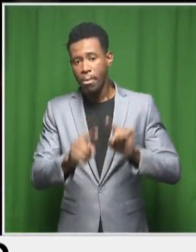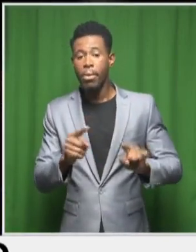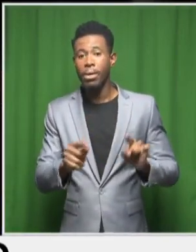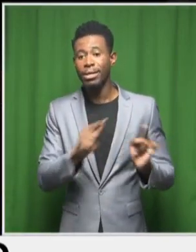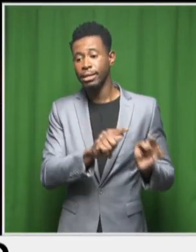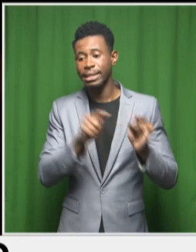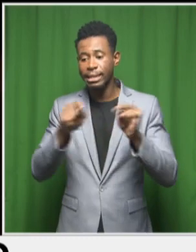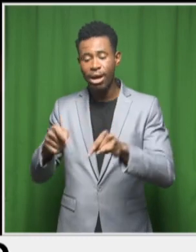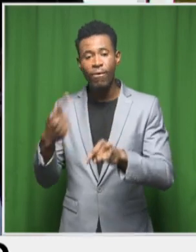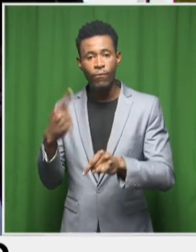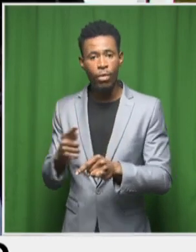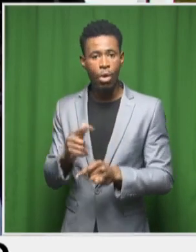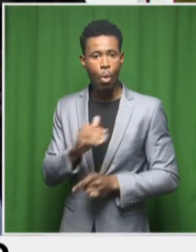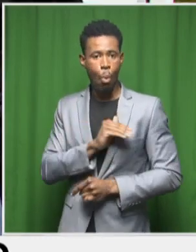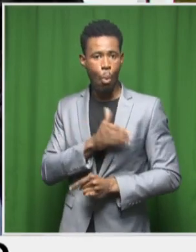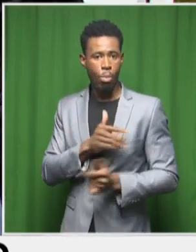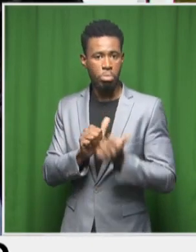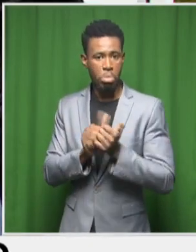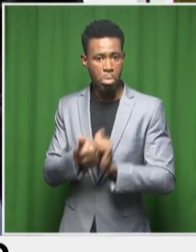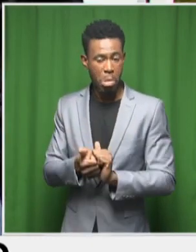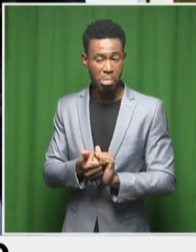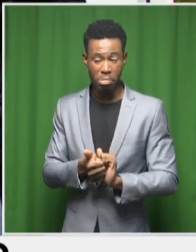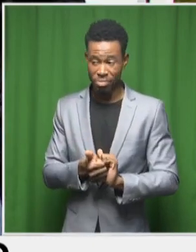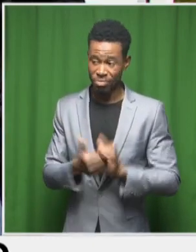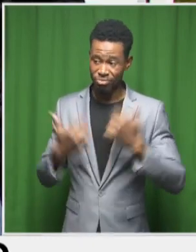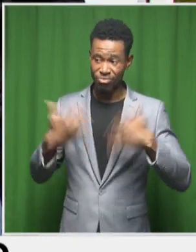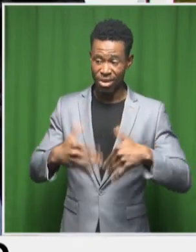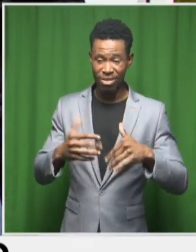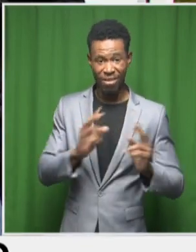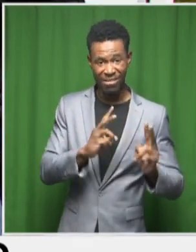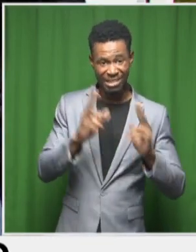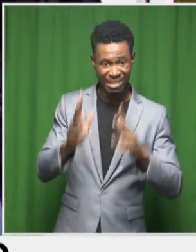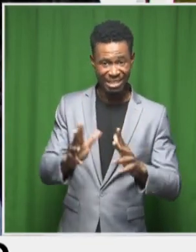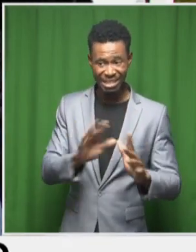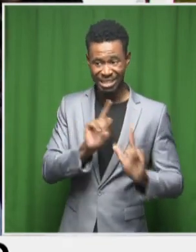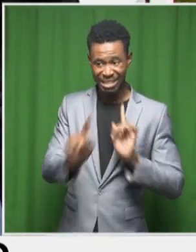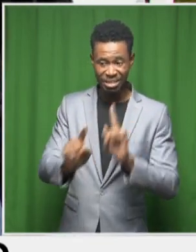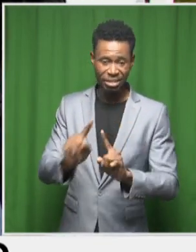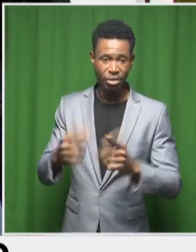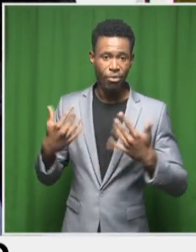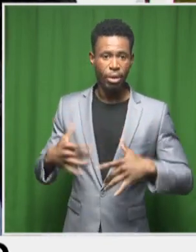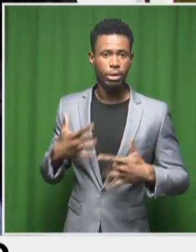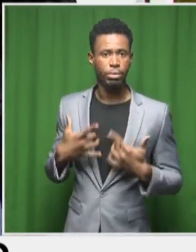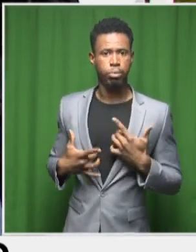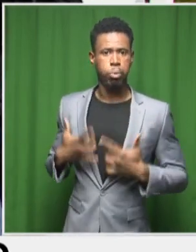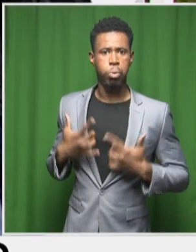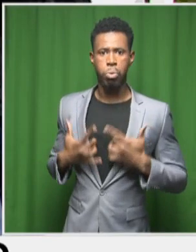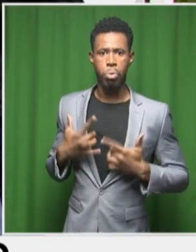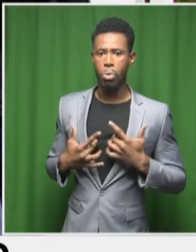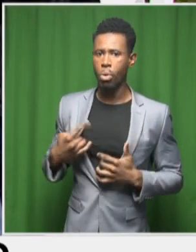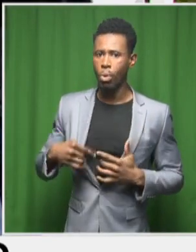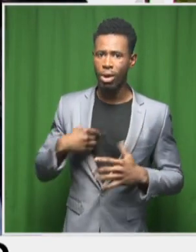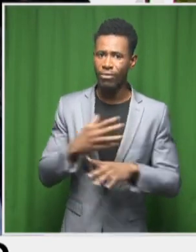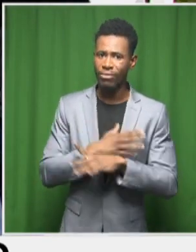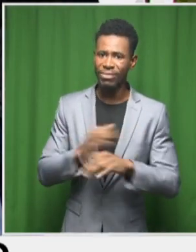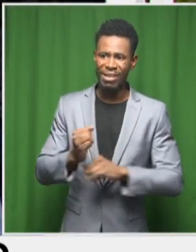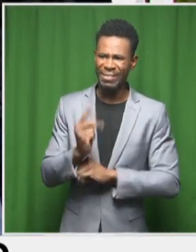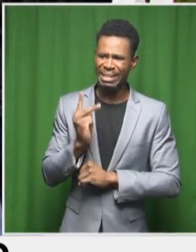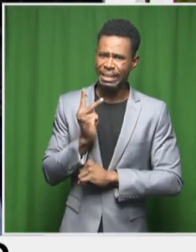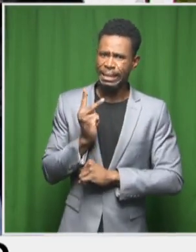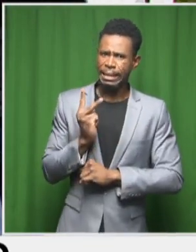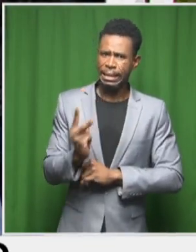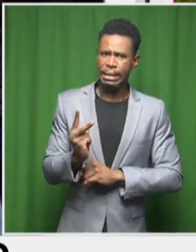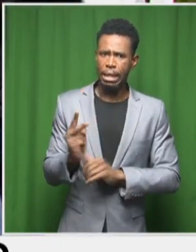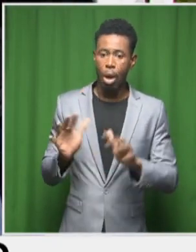women's sport. Yes. And that is exciting, because this is sort of something that we haven't ever seen, a big, massive World